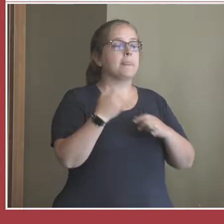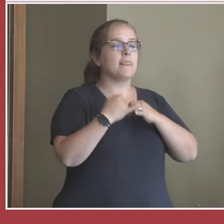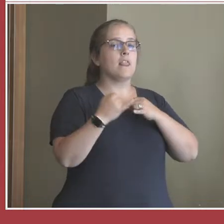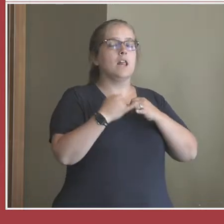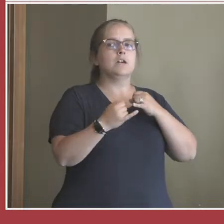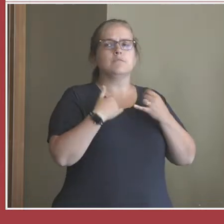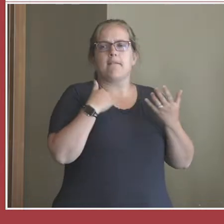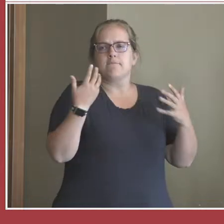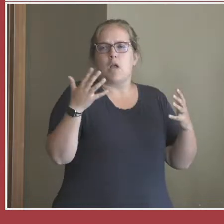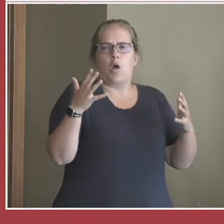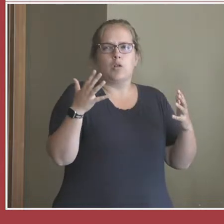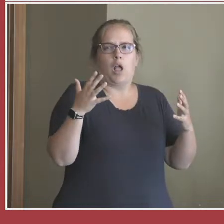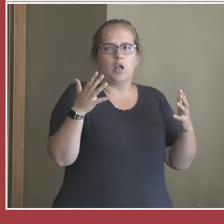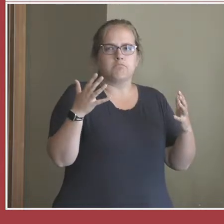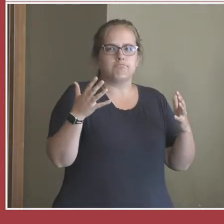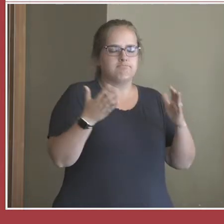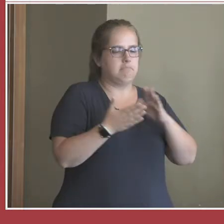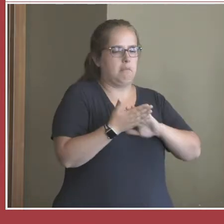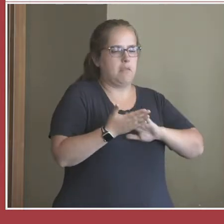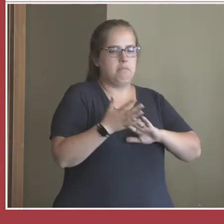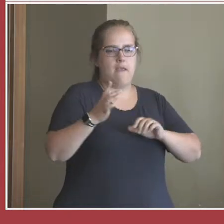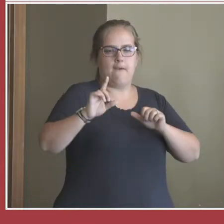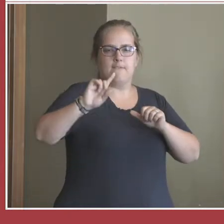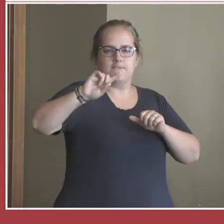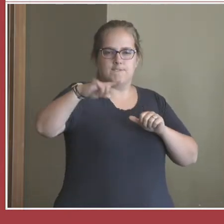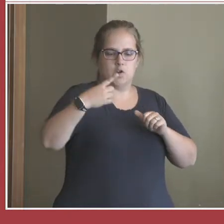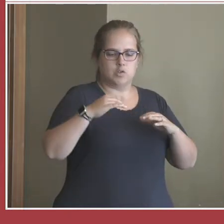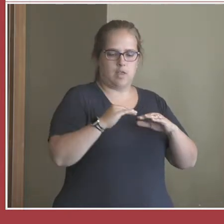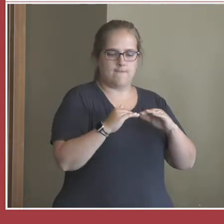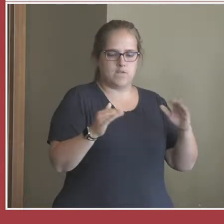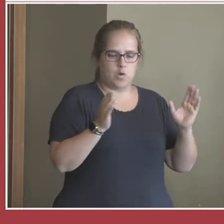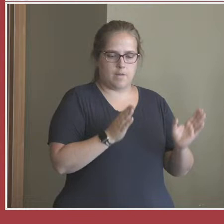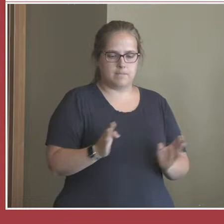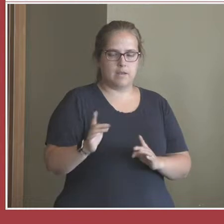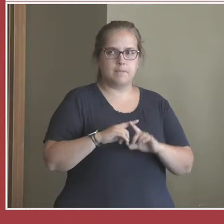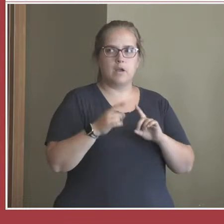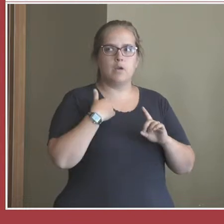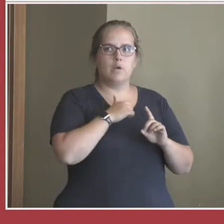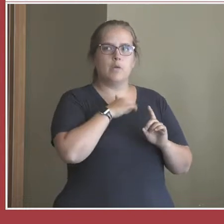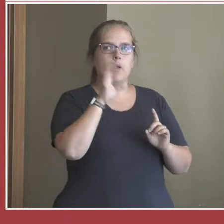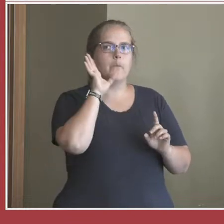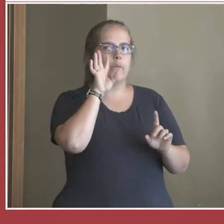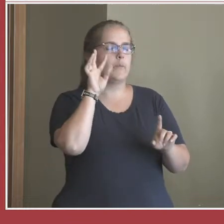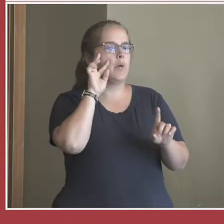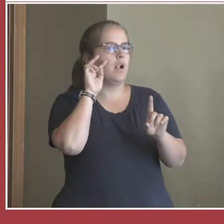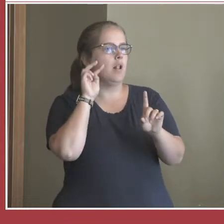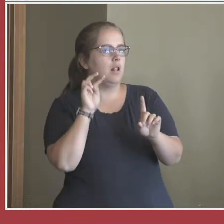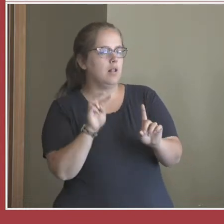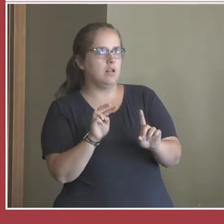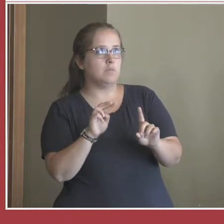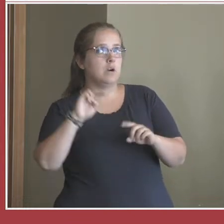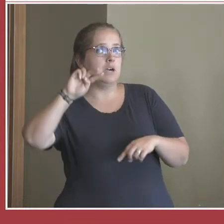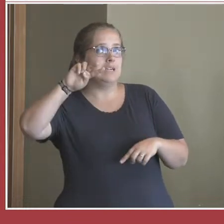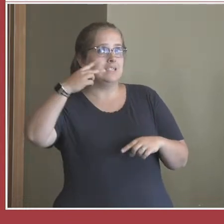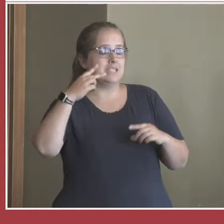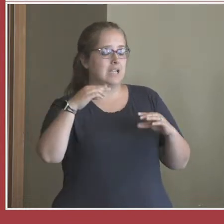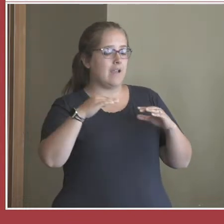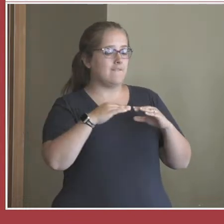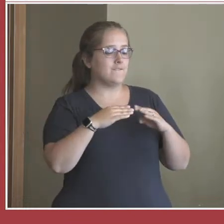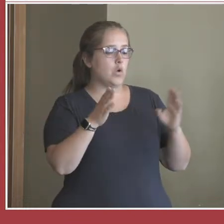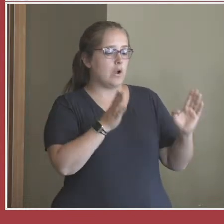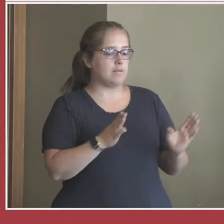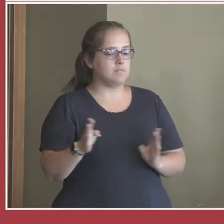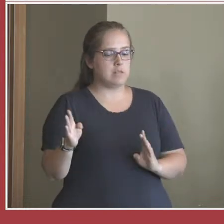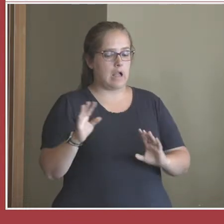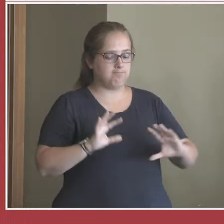Lastly, I've already run through the first floor plan, but we will take a look at the second floor plan. So